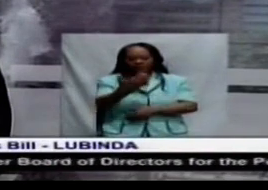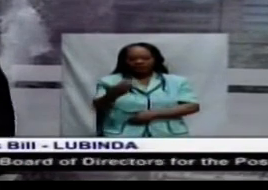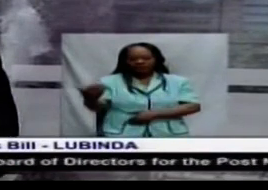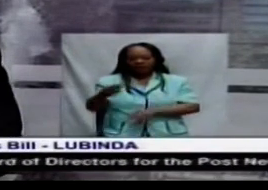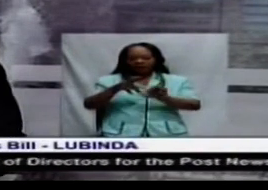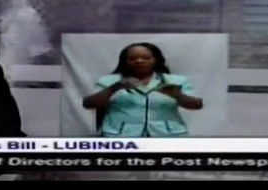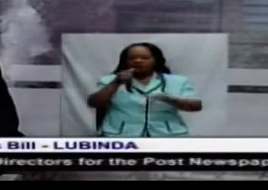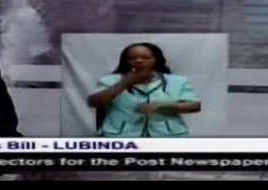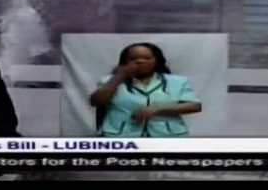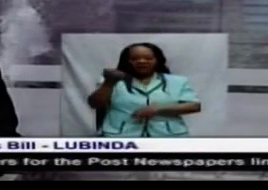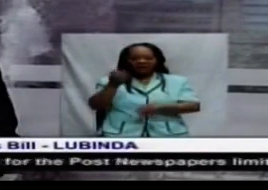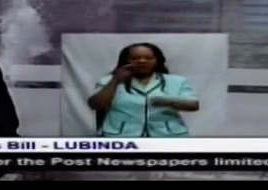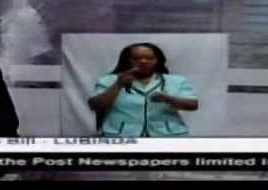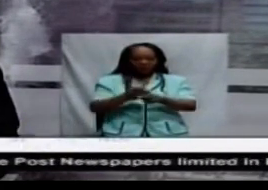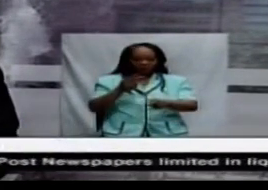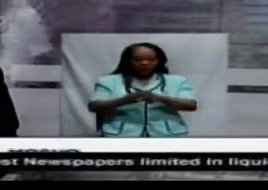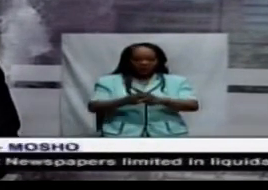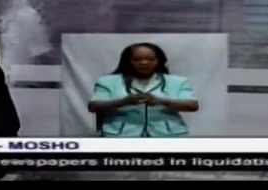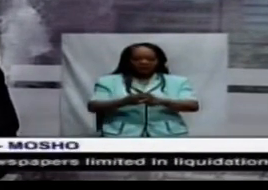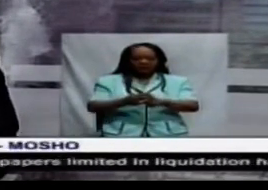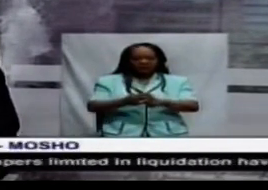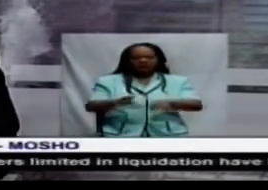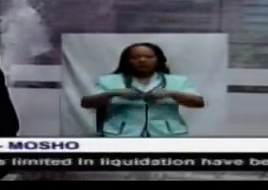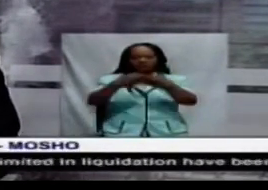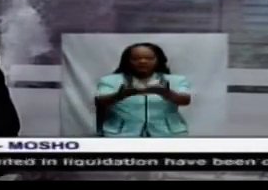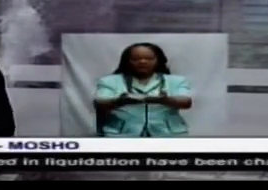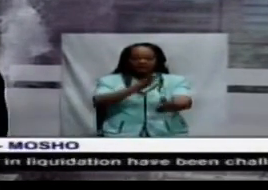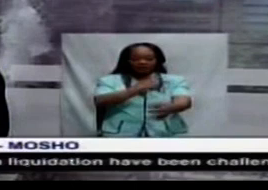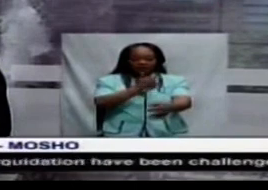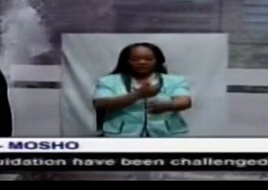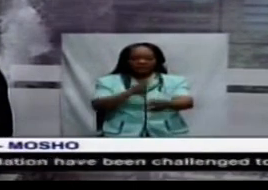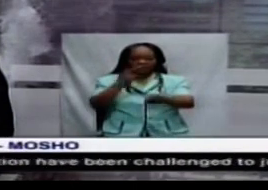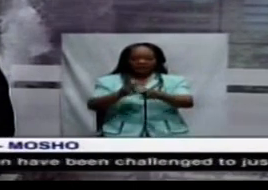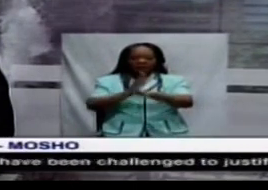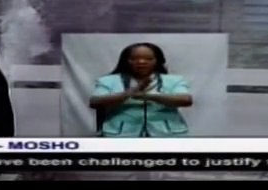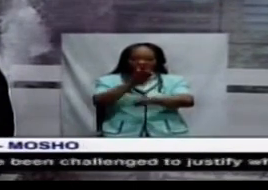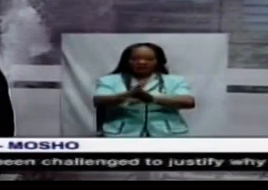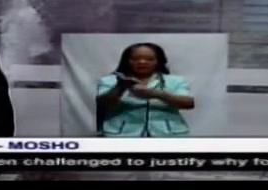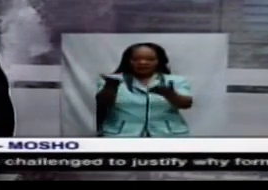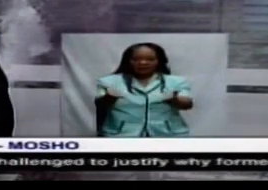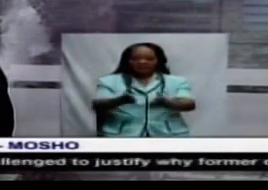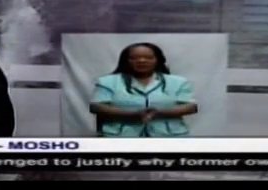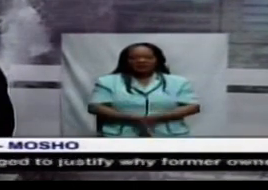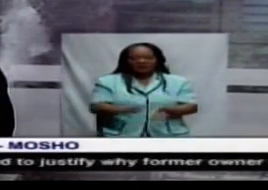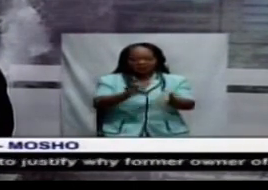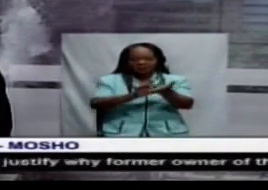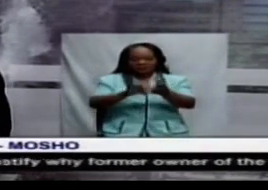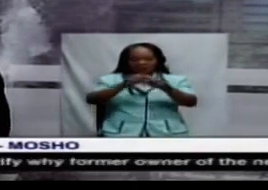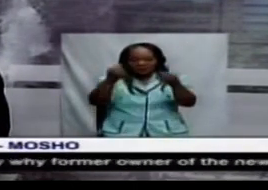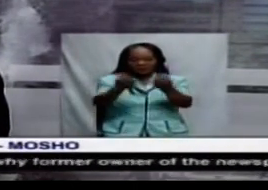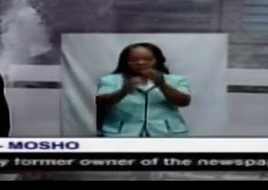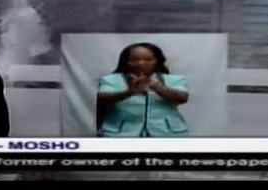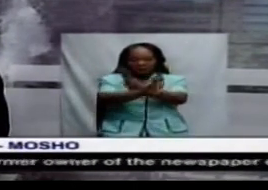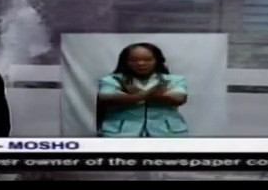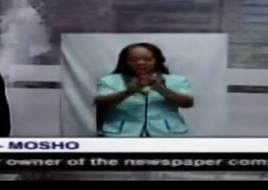better way than naming the Children's Hospital after him. Dr. Musuku made the appeal during Zambia Medical Association's professional